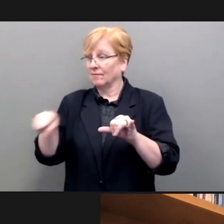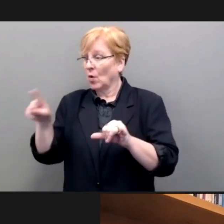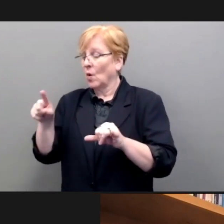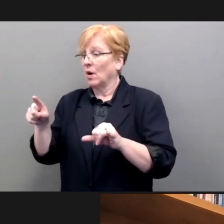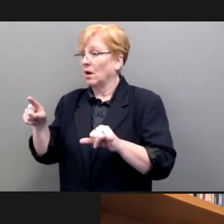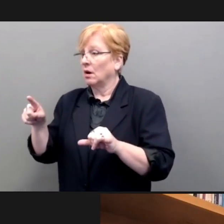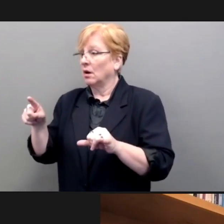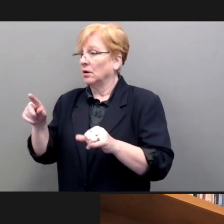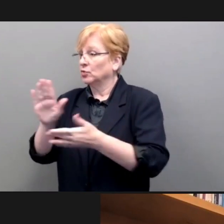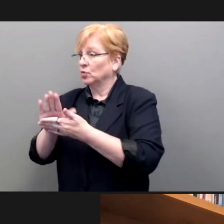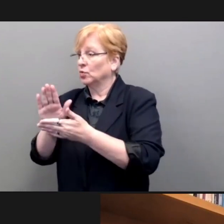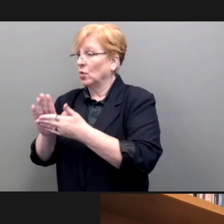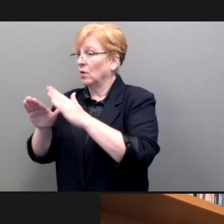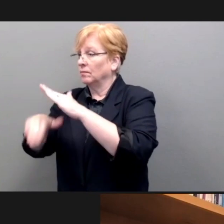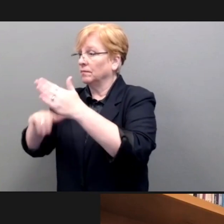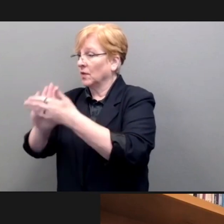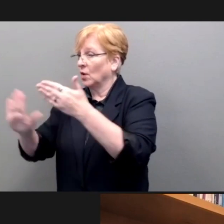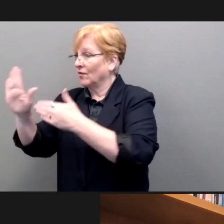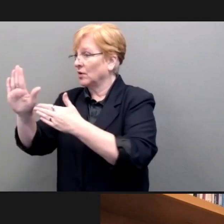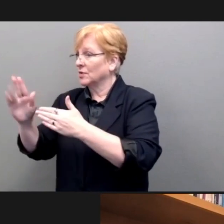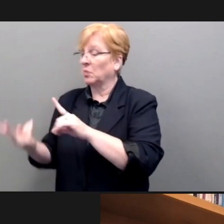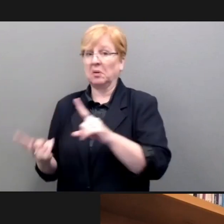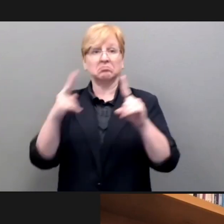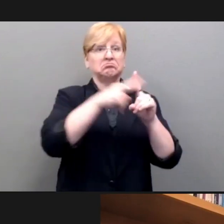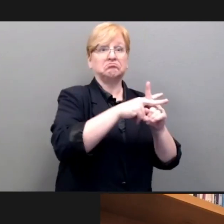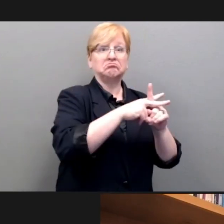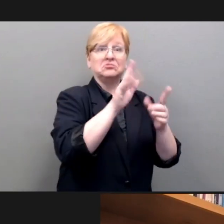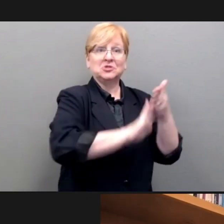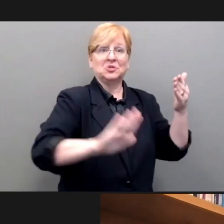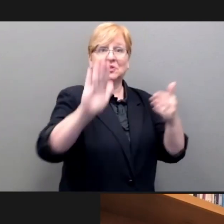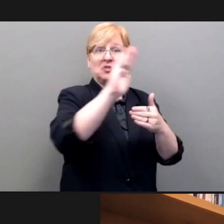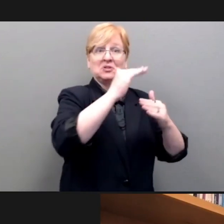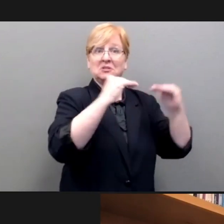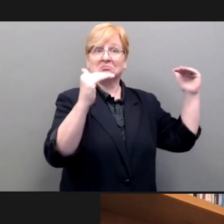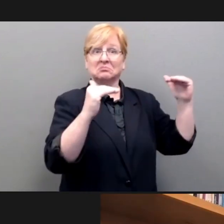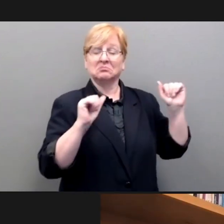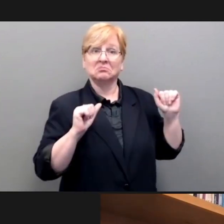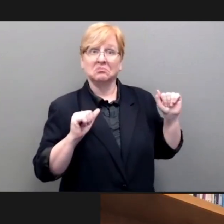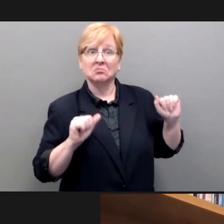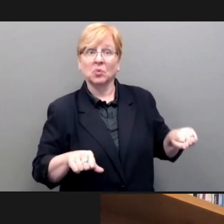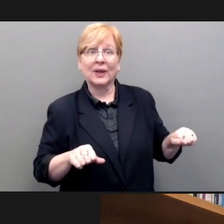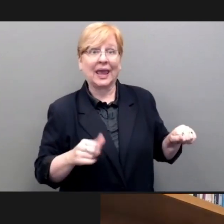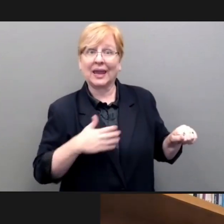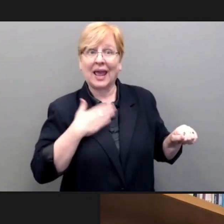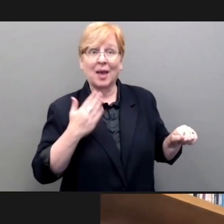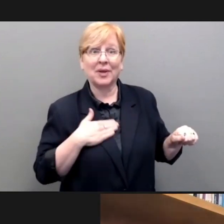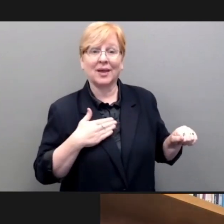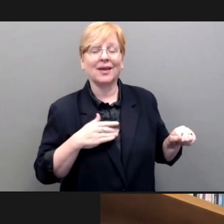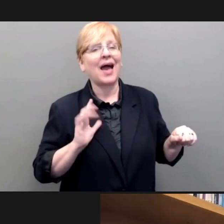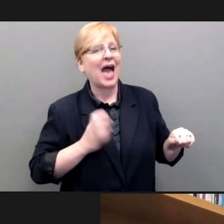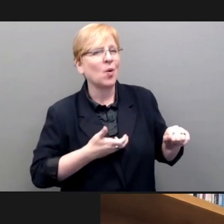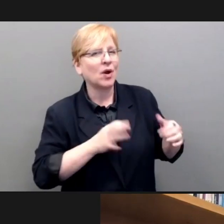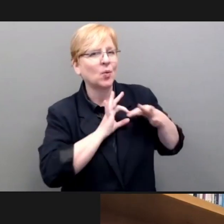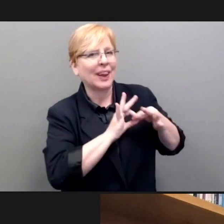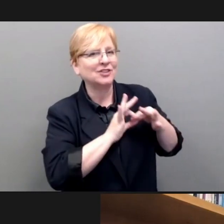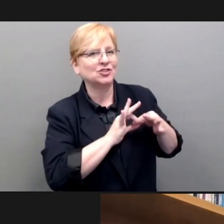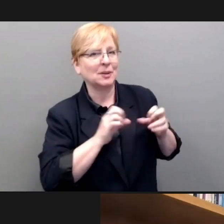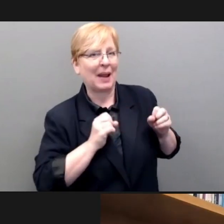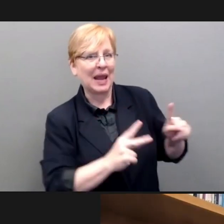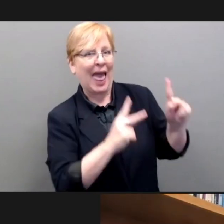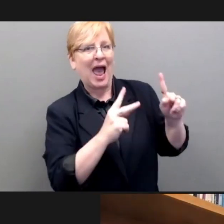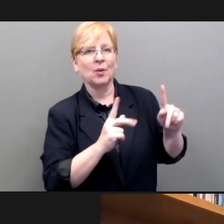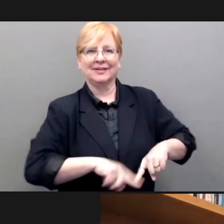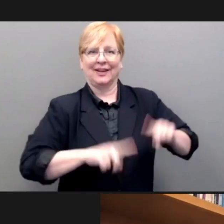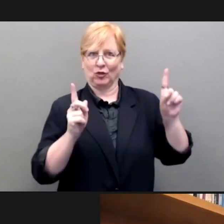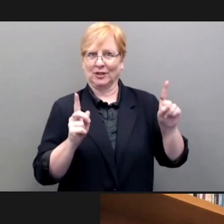have a different state relationship about what we can and cannot do, but I will tell you that many of the